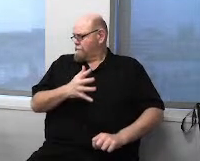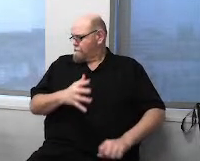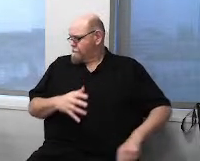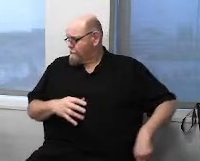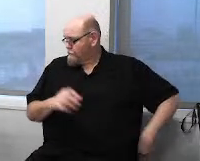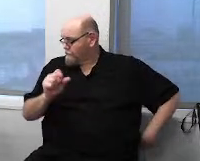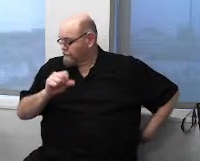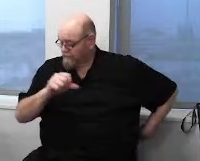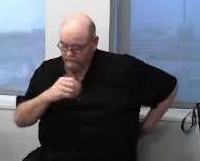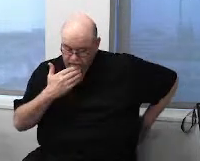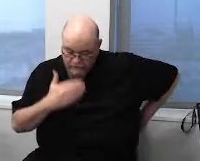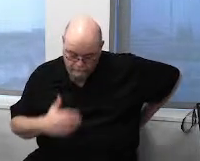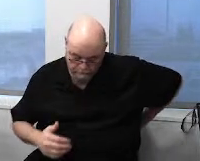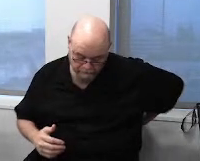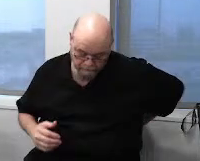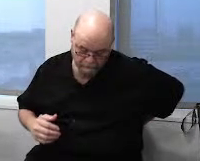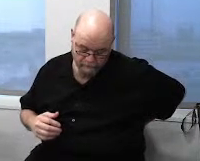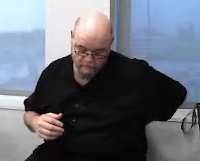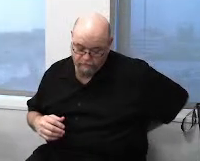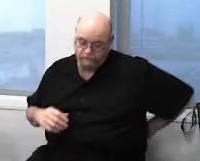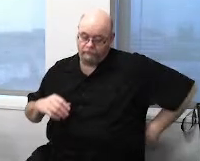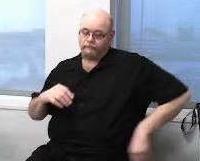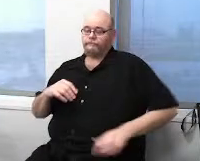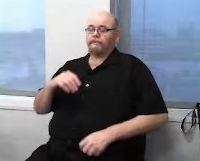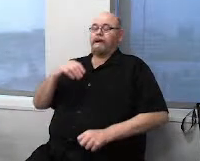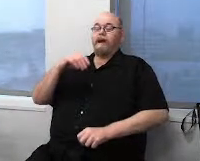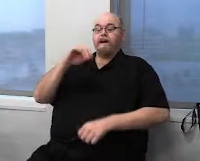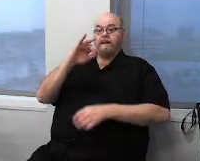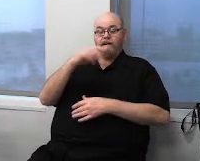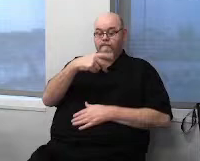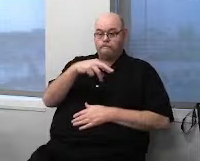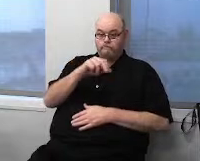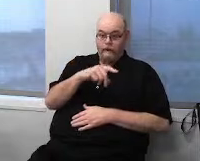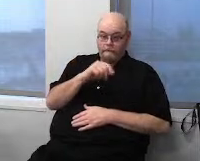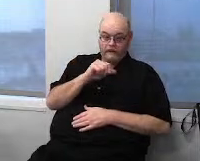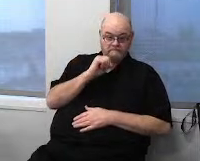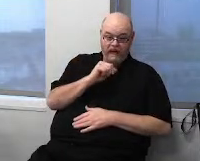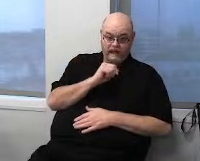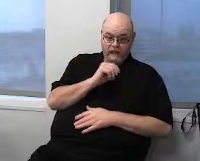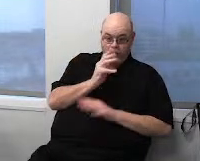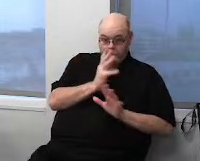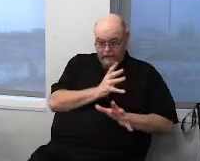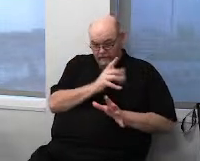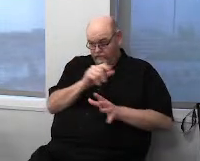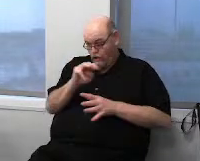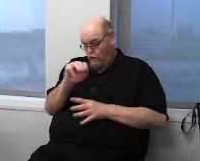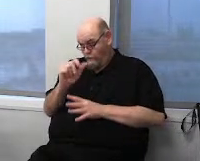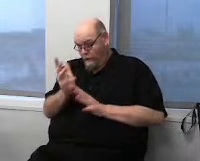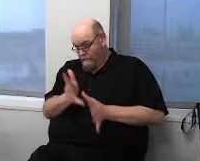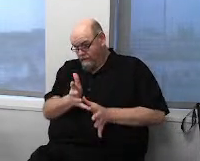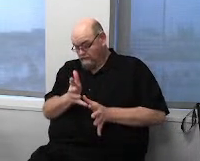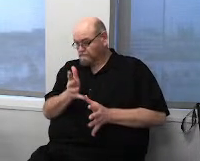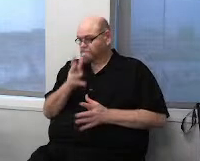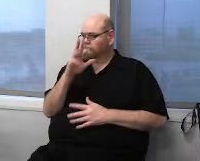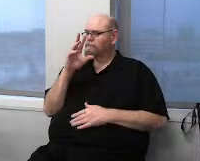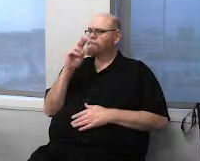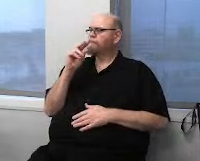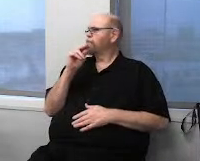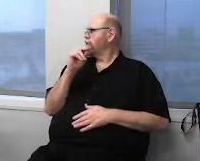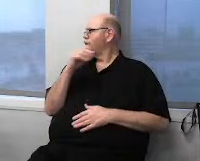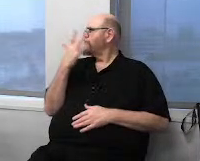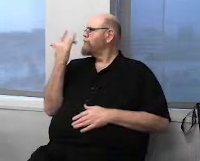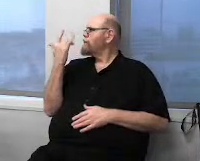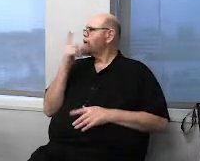you were getting at, Mr. Brady? Yes, thank you. In other words, if PREPA did not abandon it, then I guess LUMA abandoned it, right?